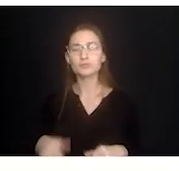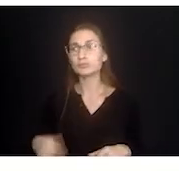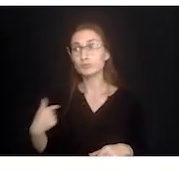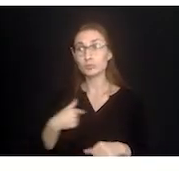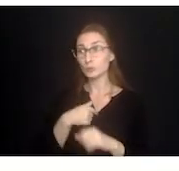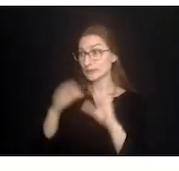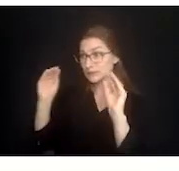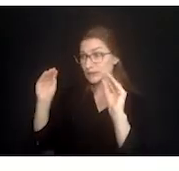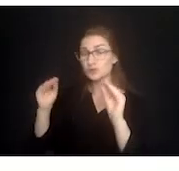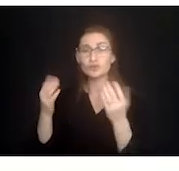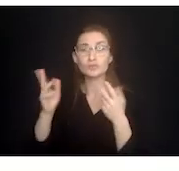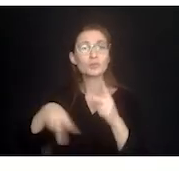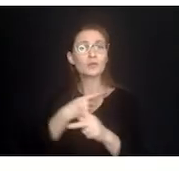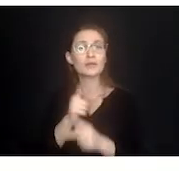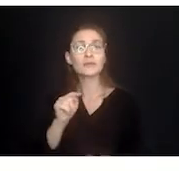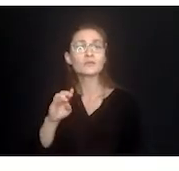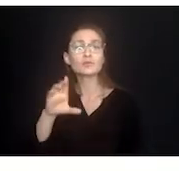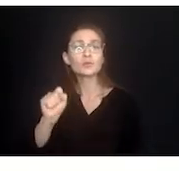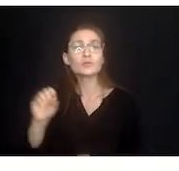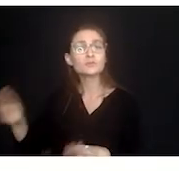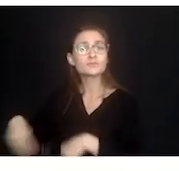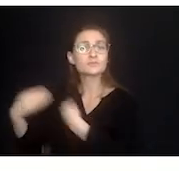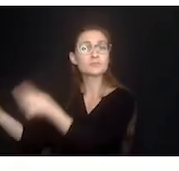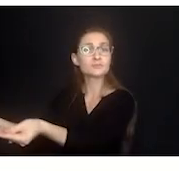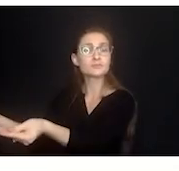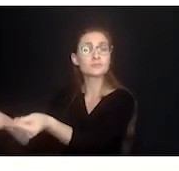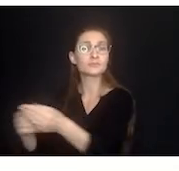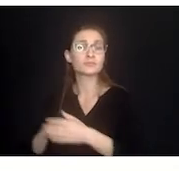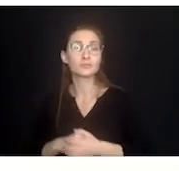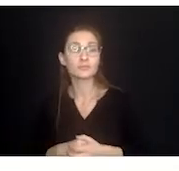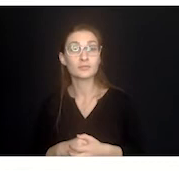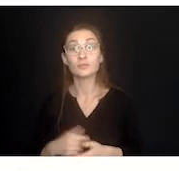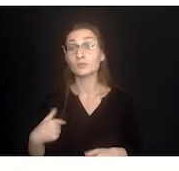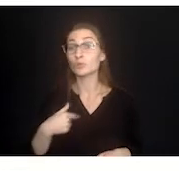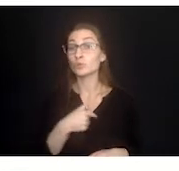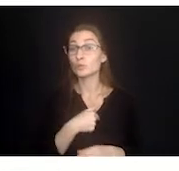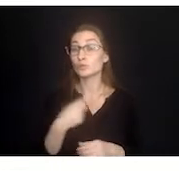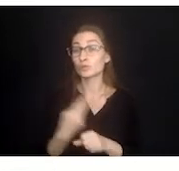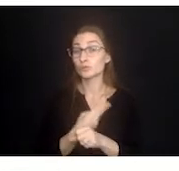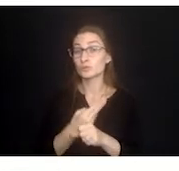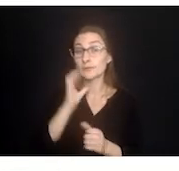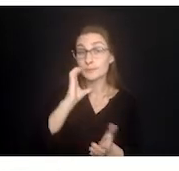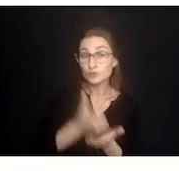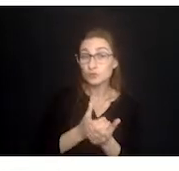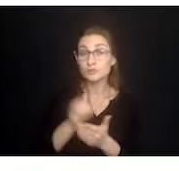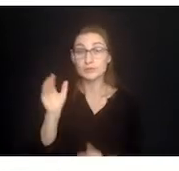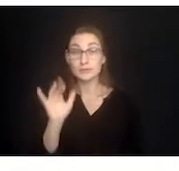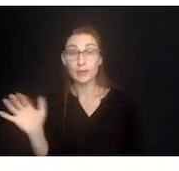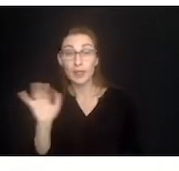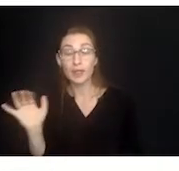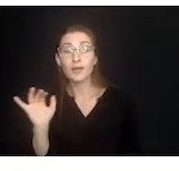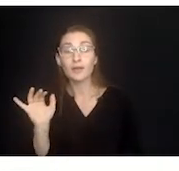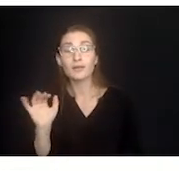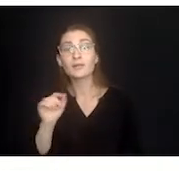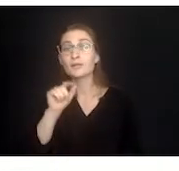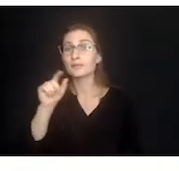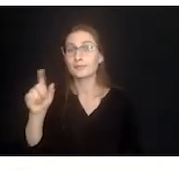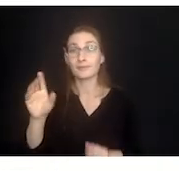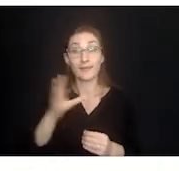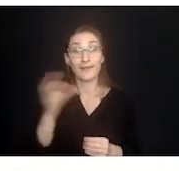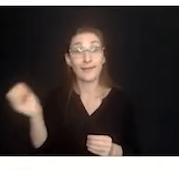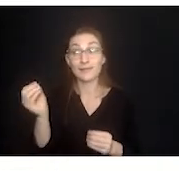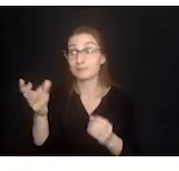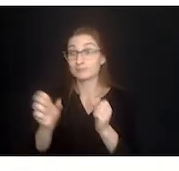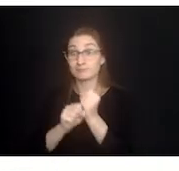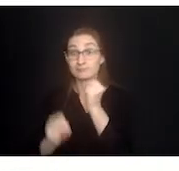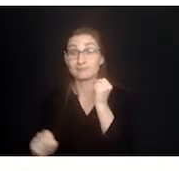improving communication. What could we teach or what tools could we help Richie make his needs and thoughts known? We use pictures, spelling to communicate, and